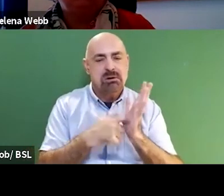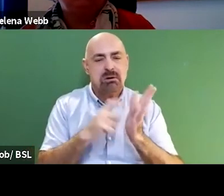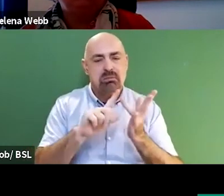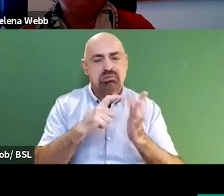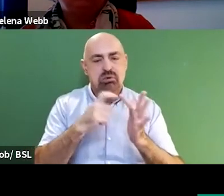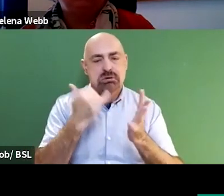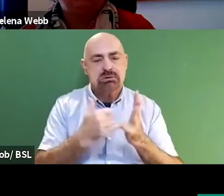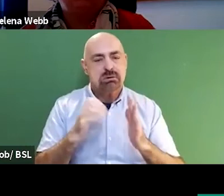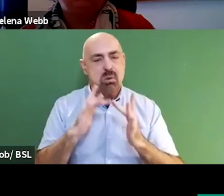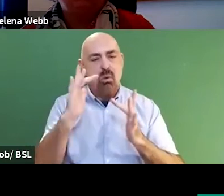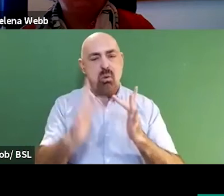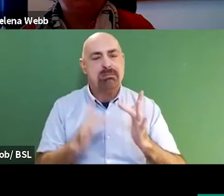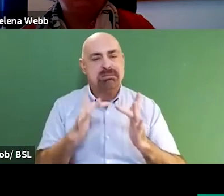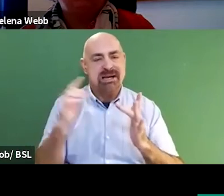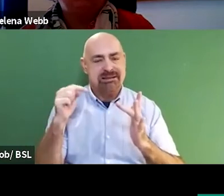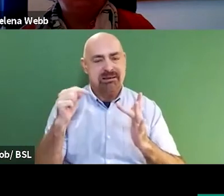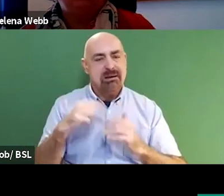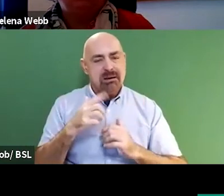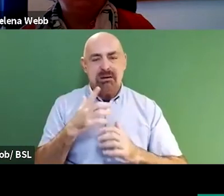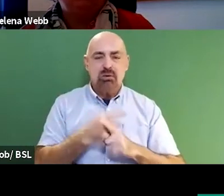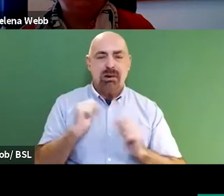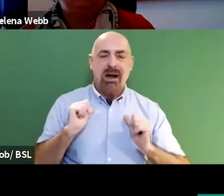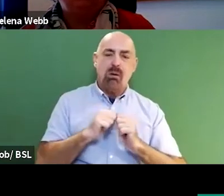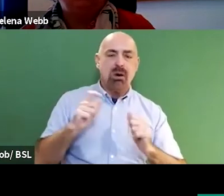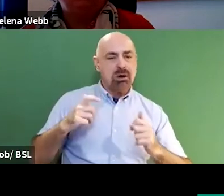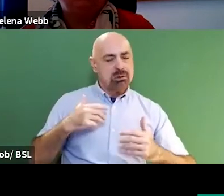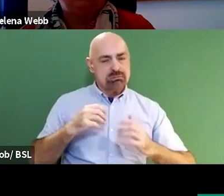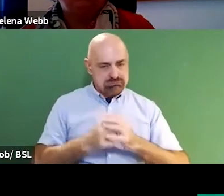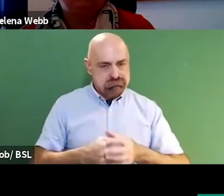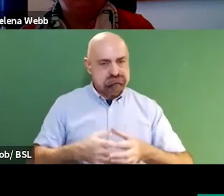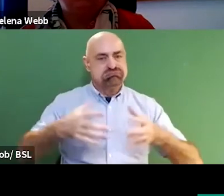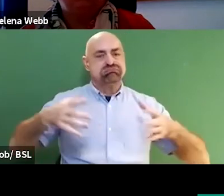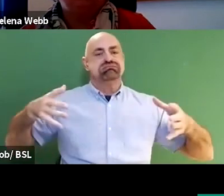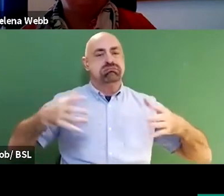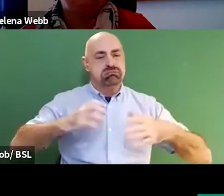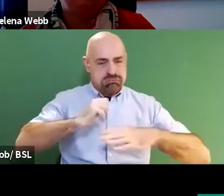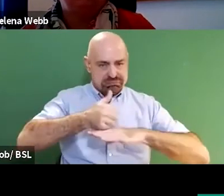website, and that just talked about our journey really of how Cornwall itself